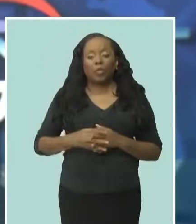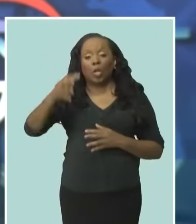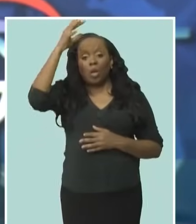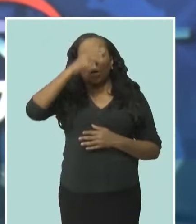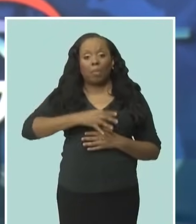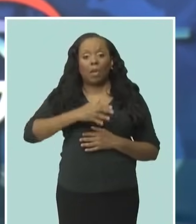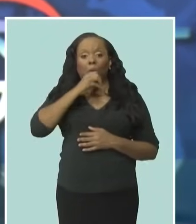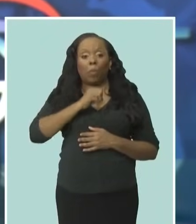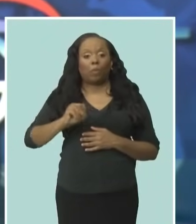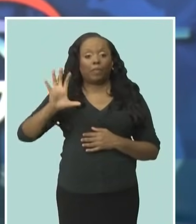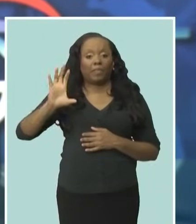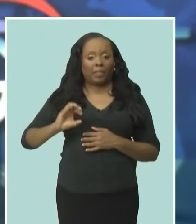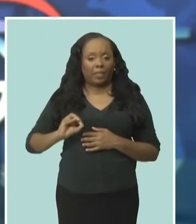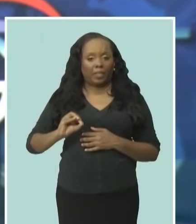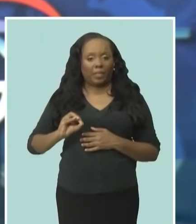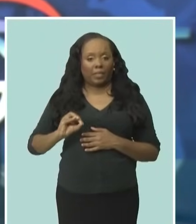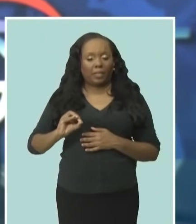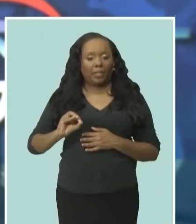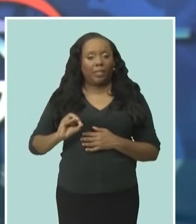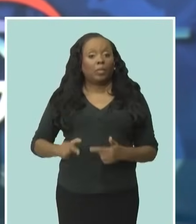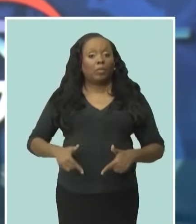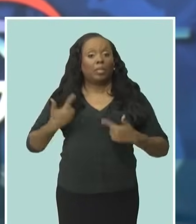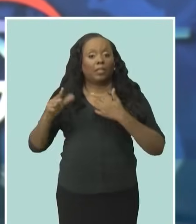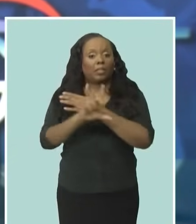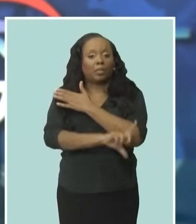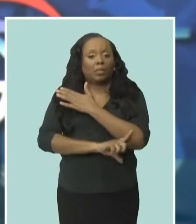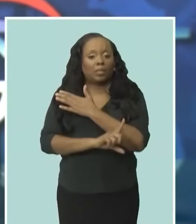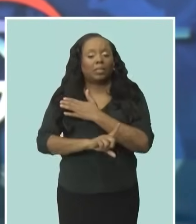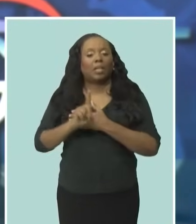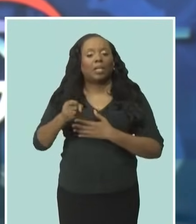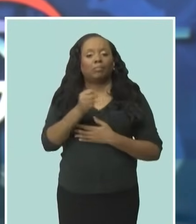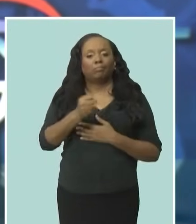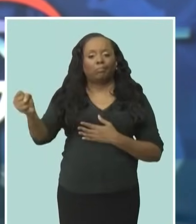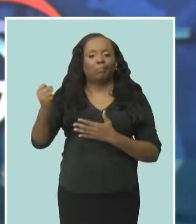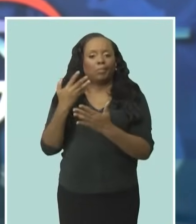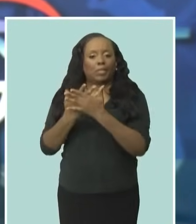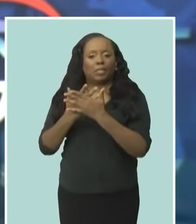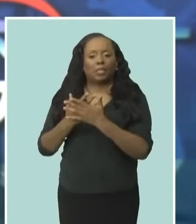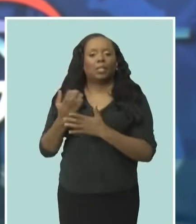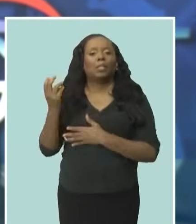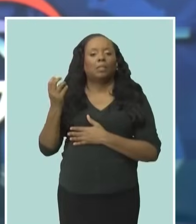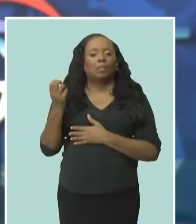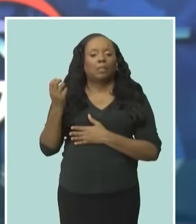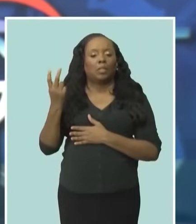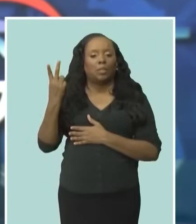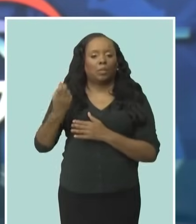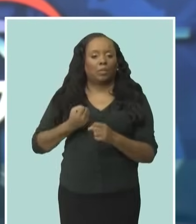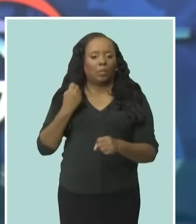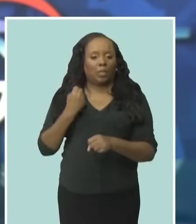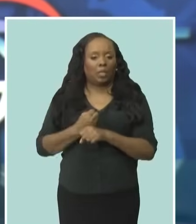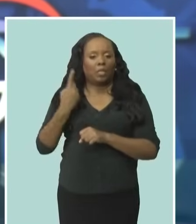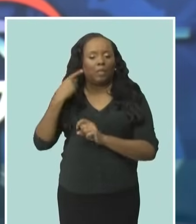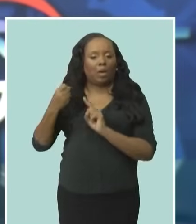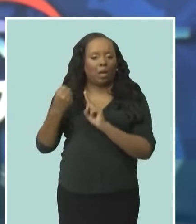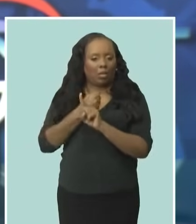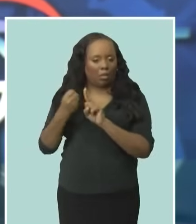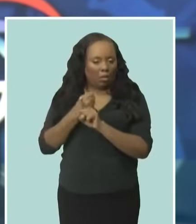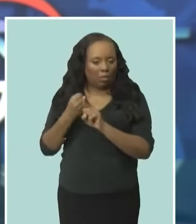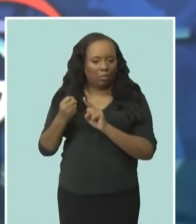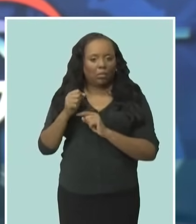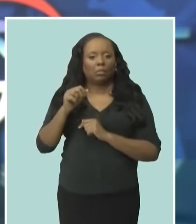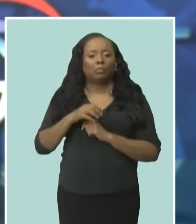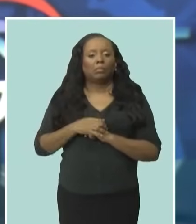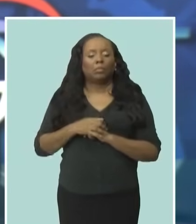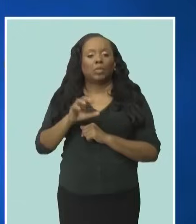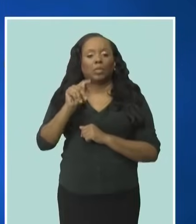A 50-year-old St. Lucie man has been sentenced to 24 months at Barbados Prison Service Dodds for a number of assault charges.